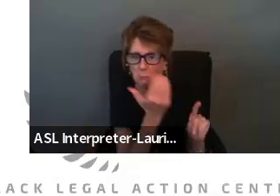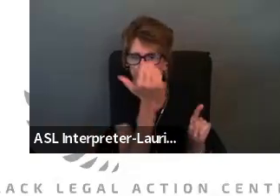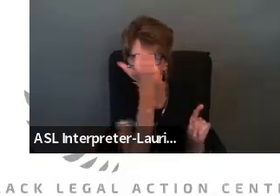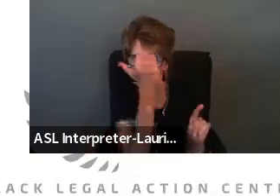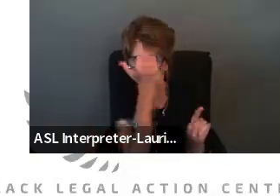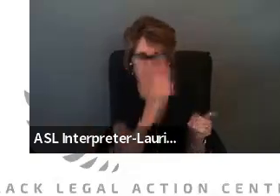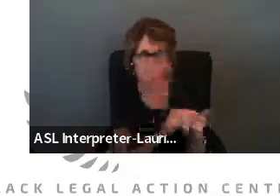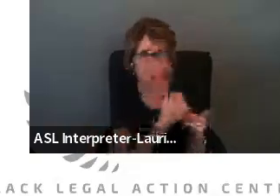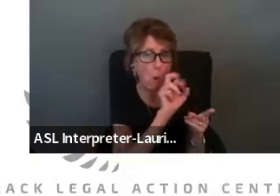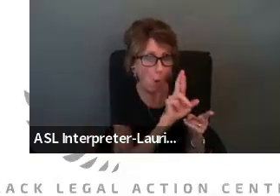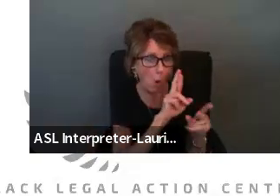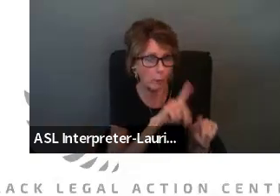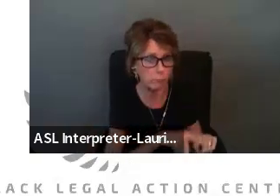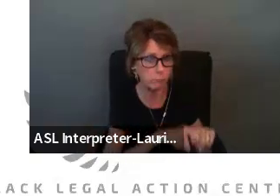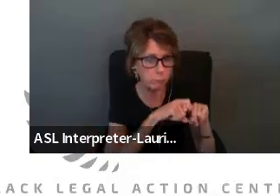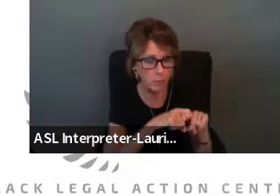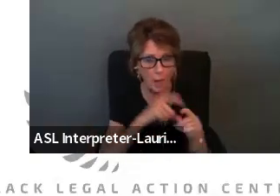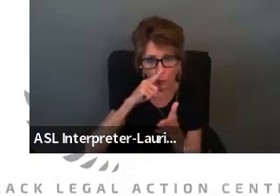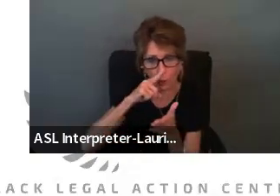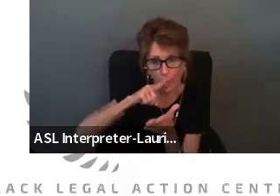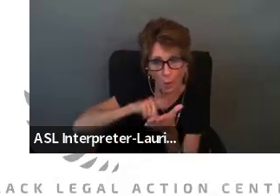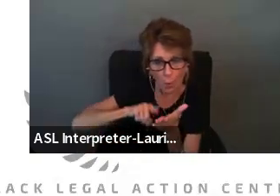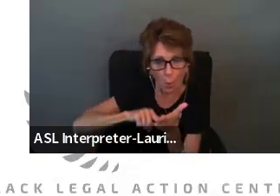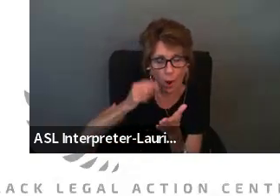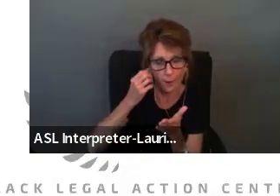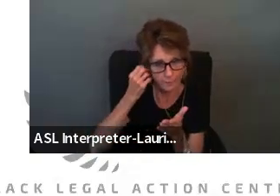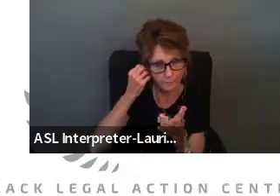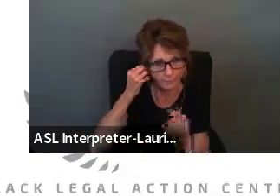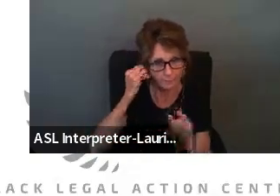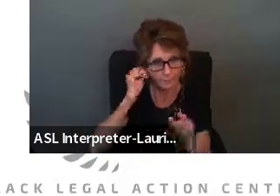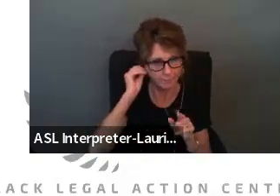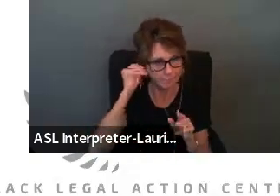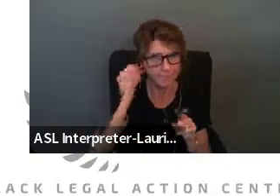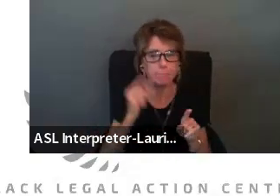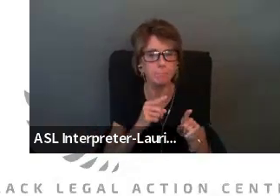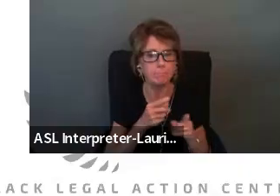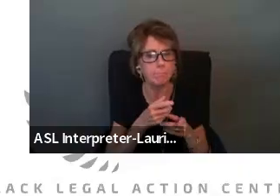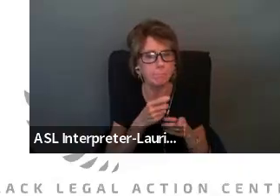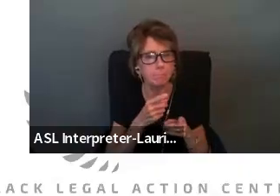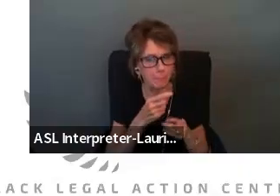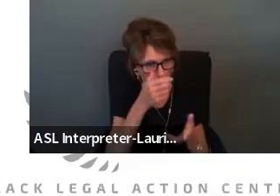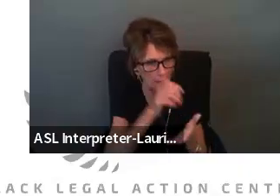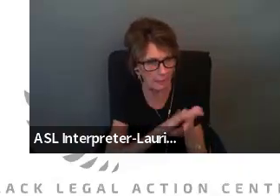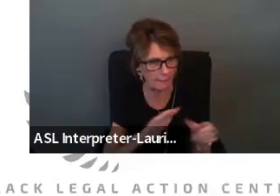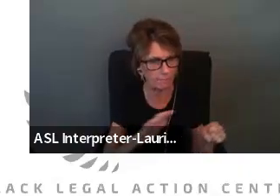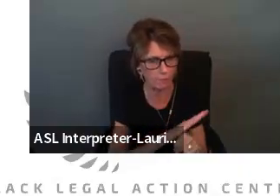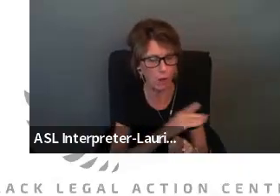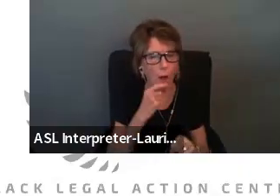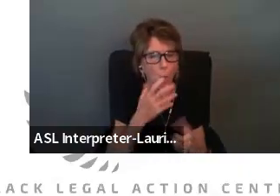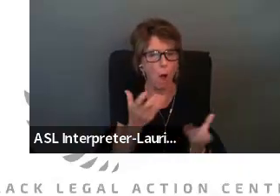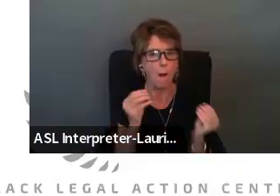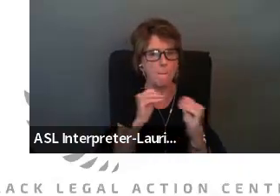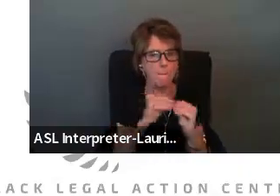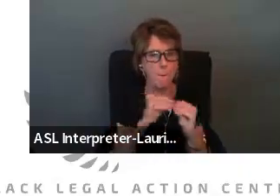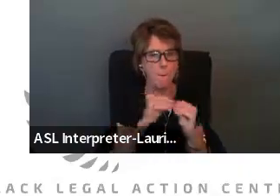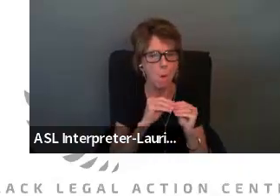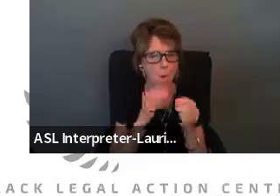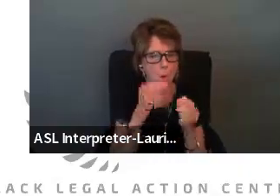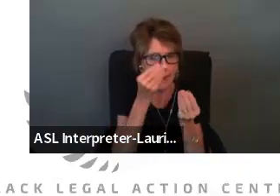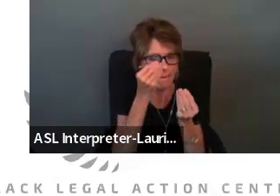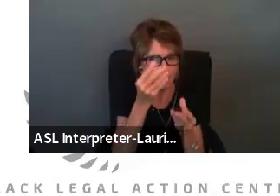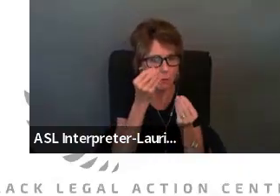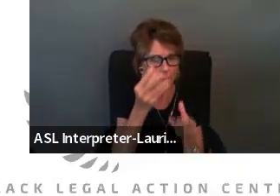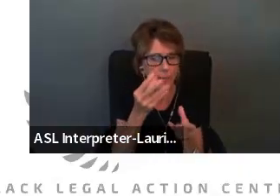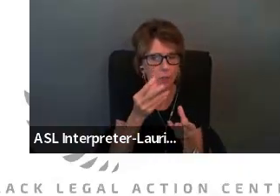can inquire. I am not taking you at face value. I'm requesting additional information, or I'll go through